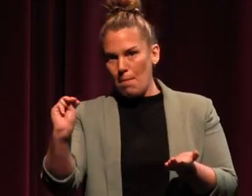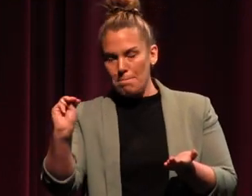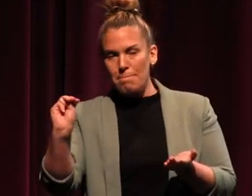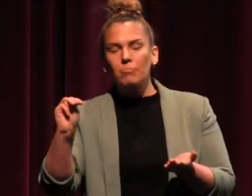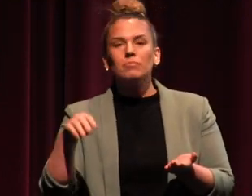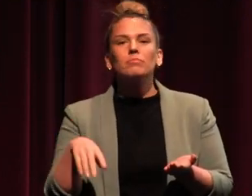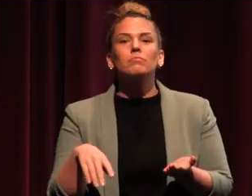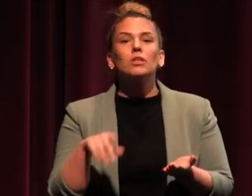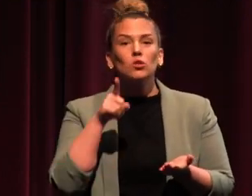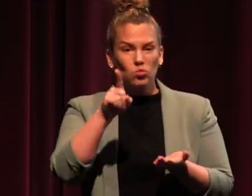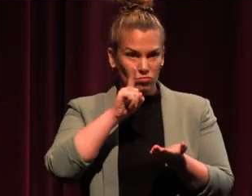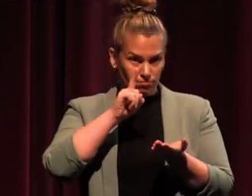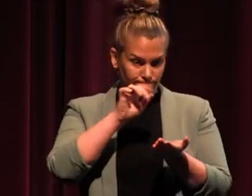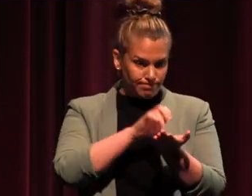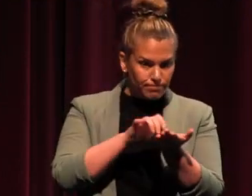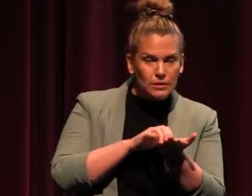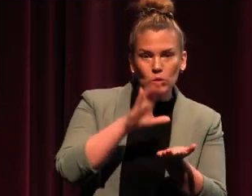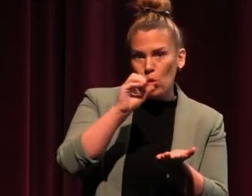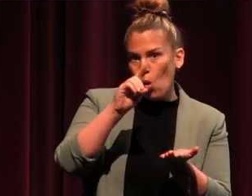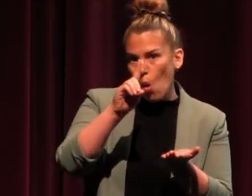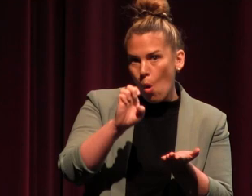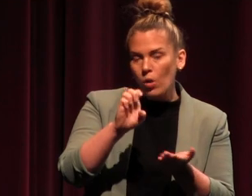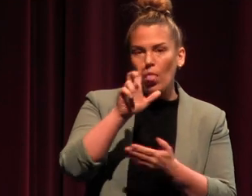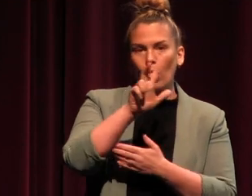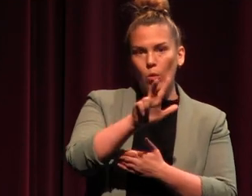M-E-N-T-I.com, and type in the code